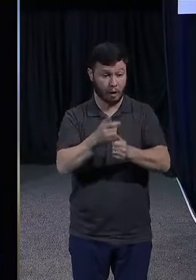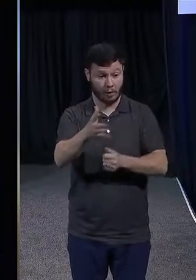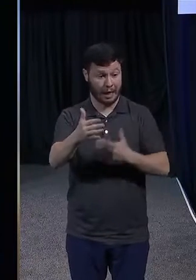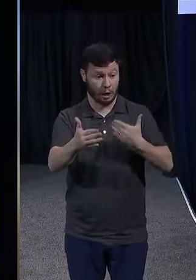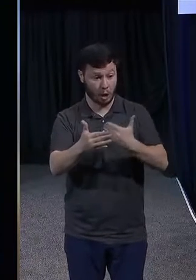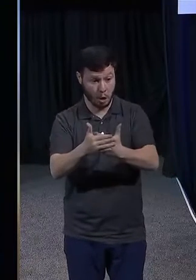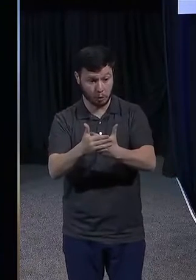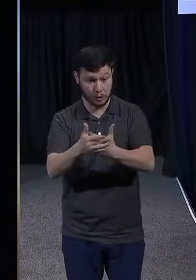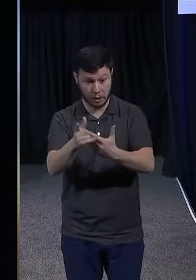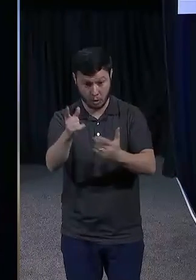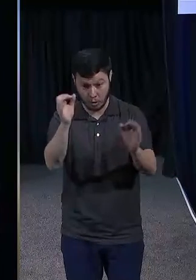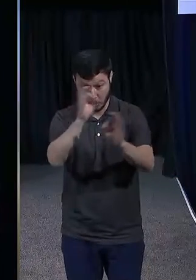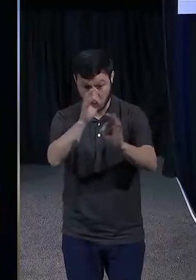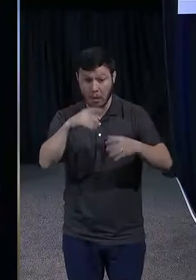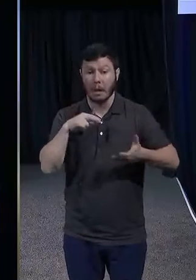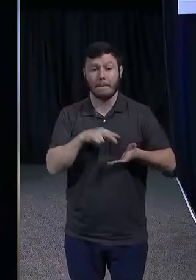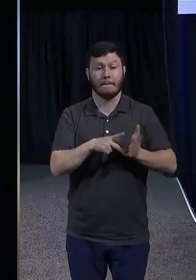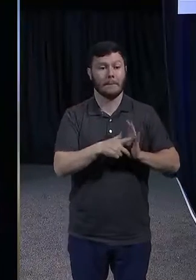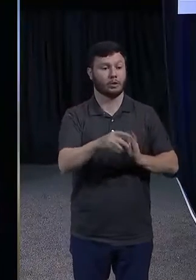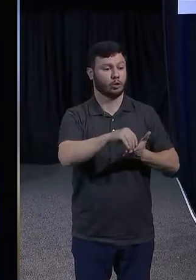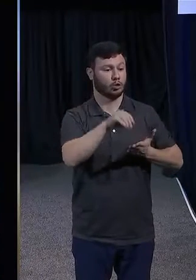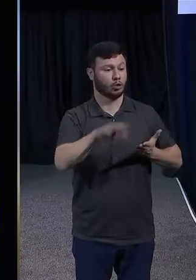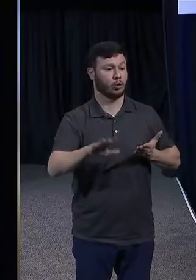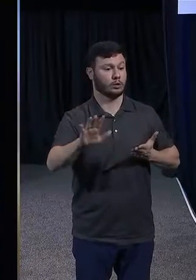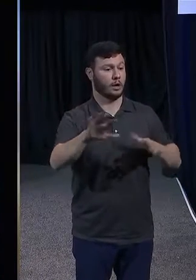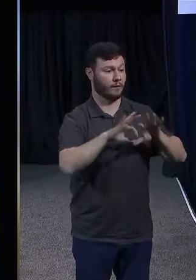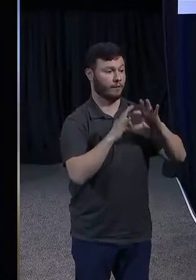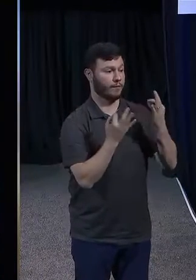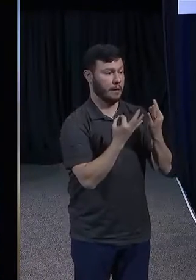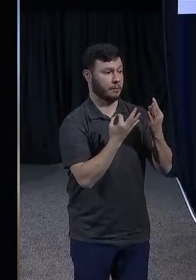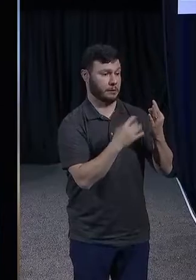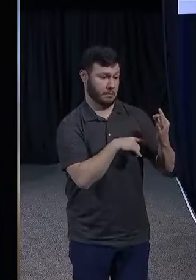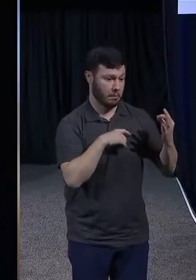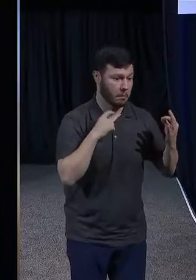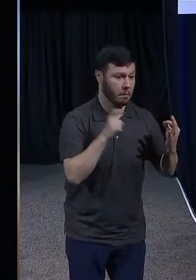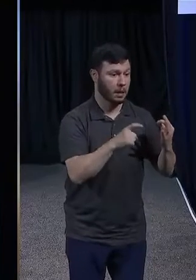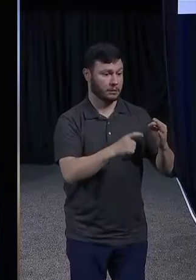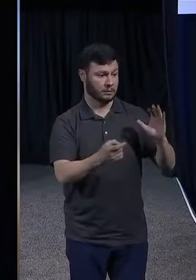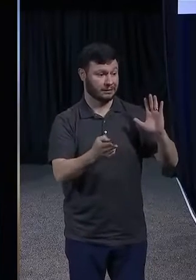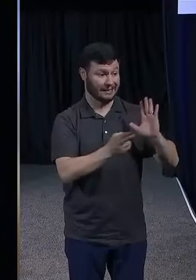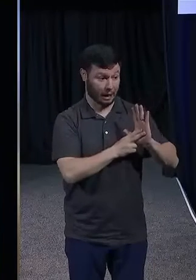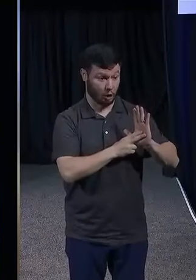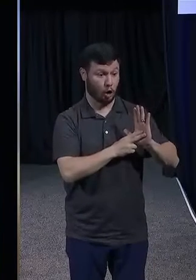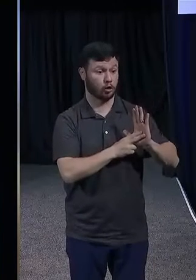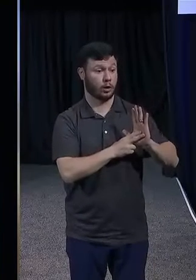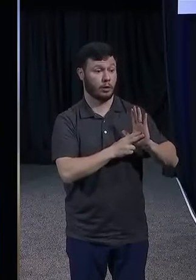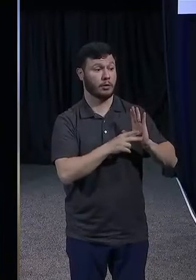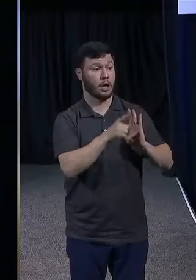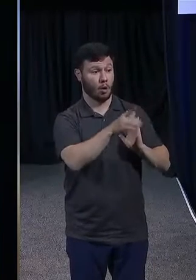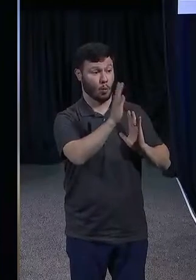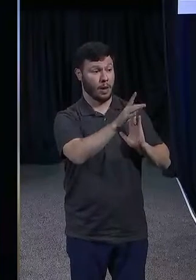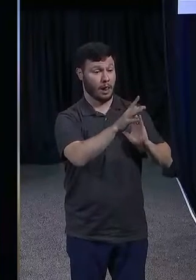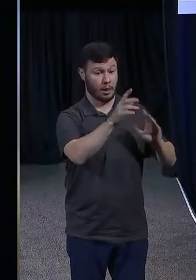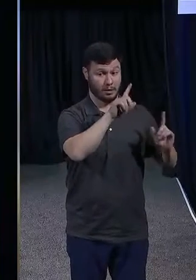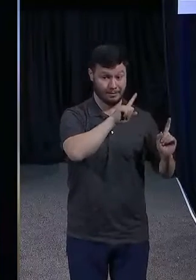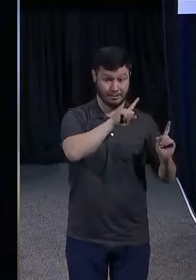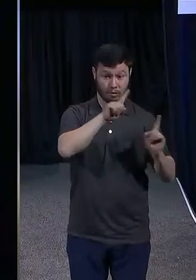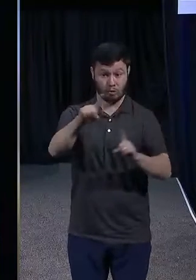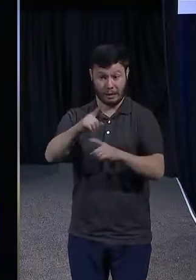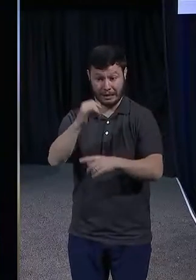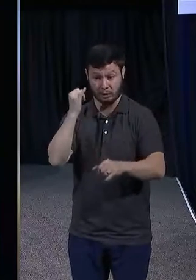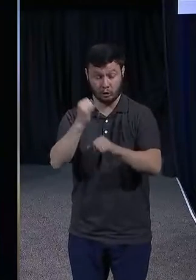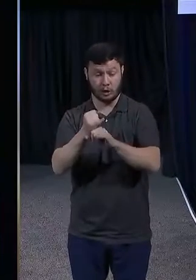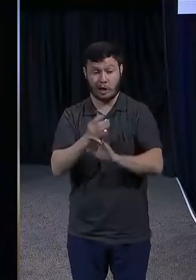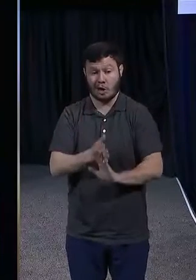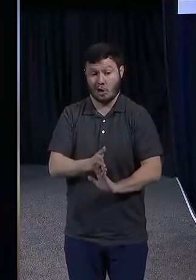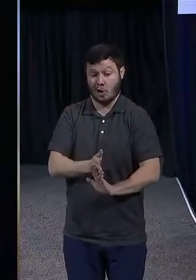closely, that means that students and their families have to essentially sign a contract that they're going to come to that institution prior